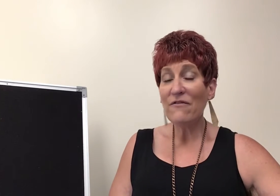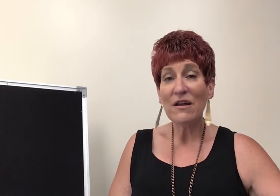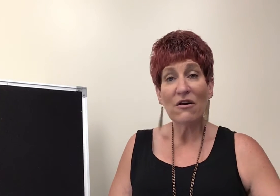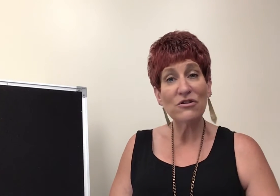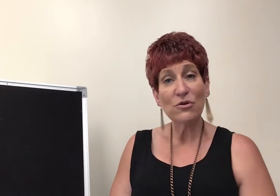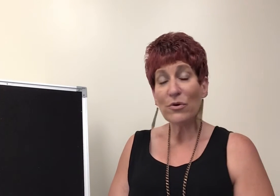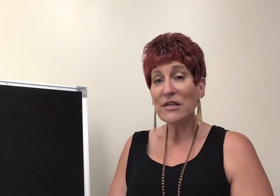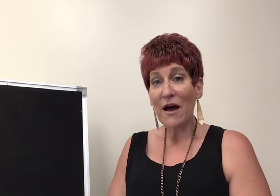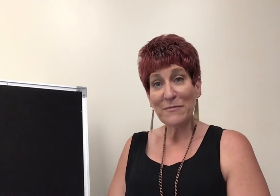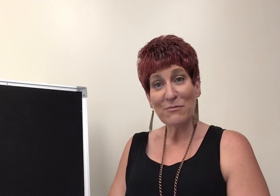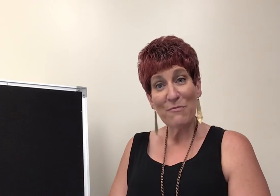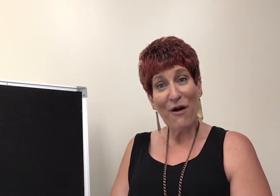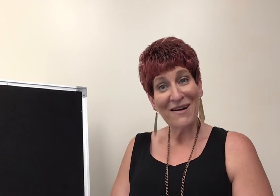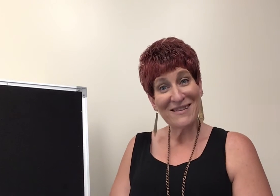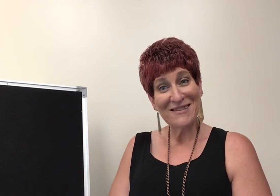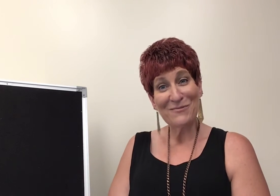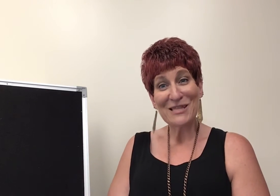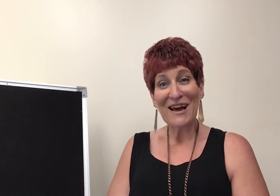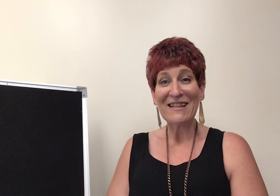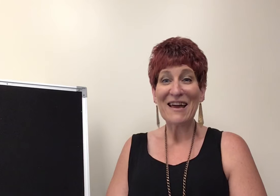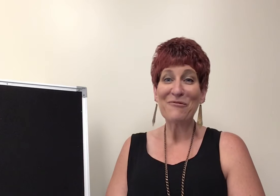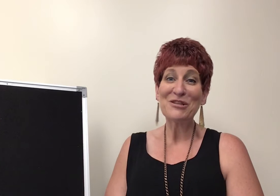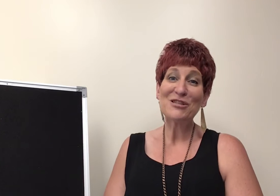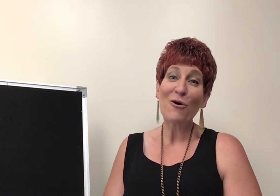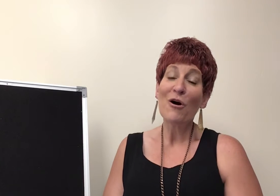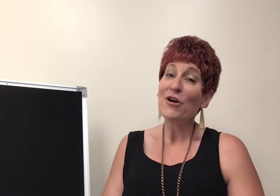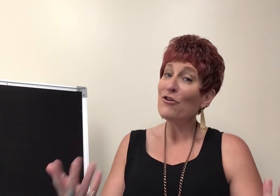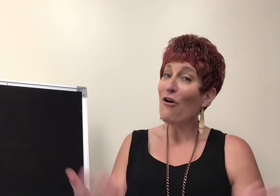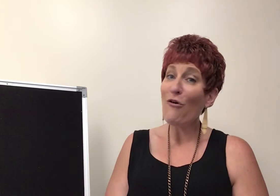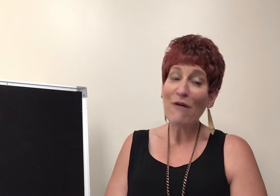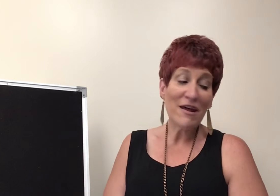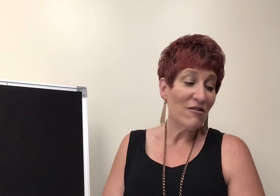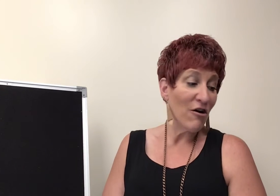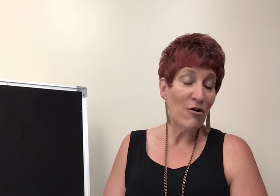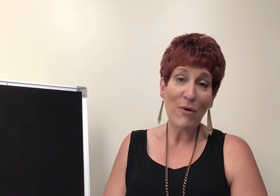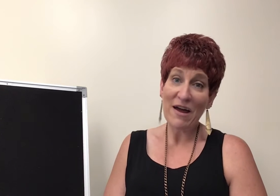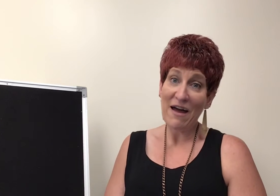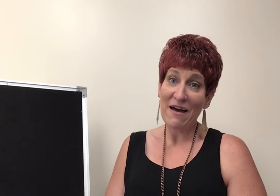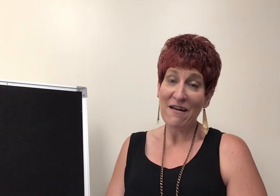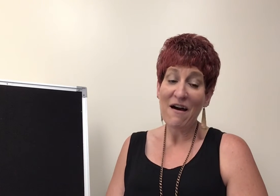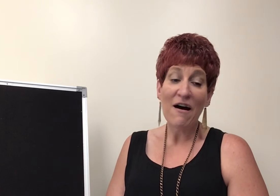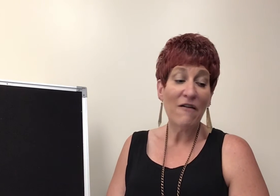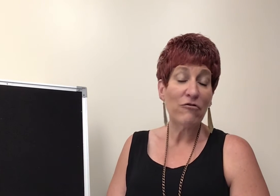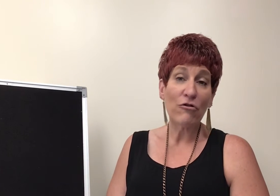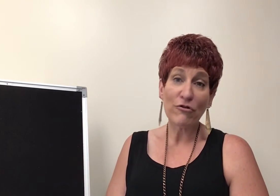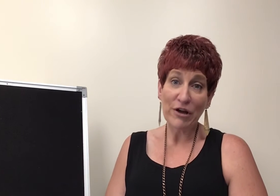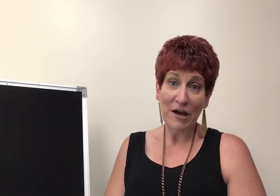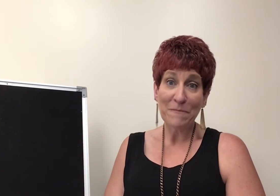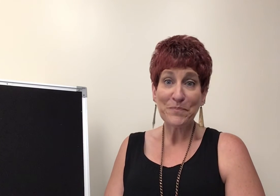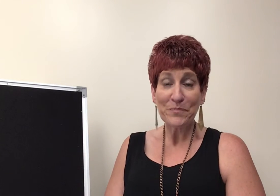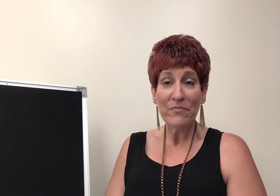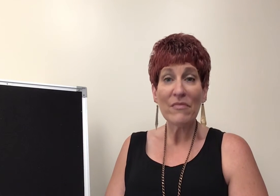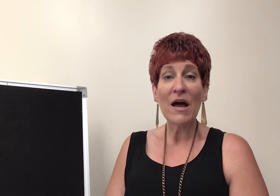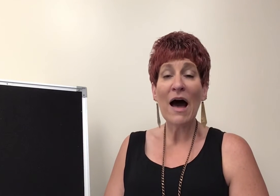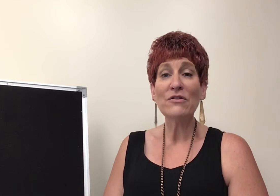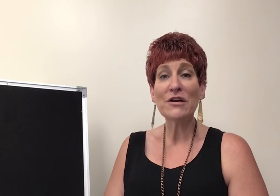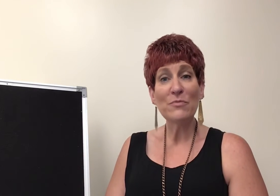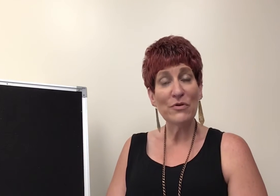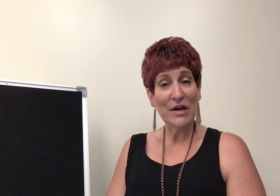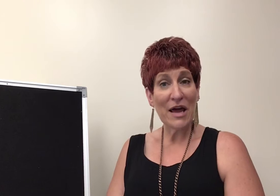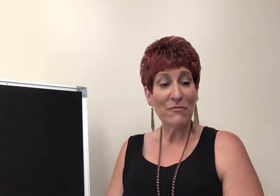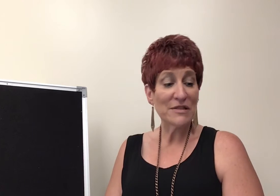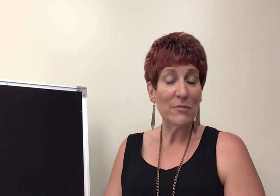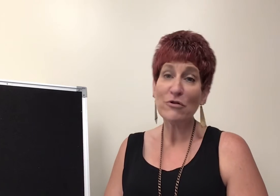And even in our story times, we practice some sign language. So you're already a long way ahead of learning how